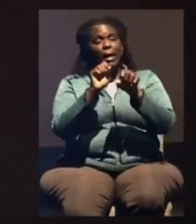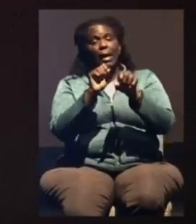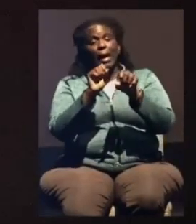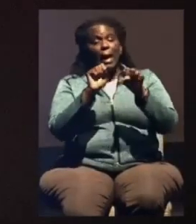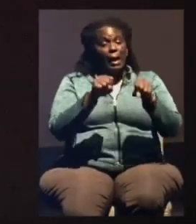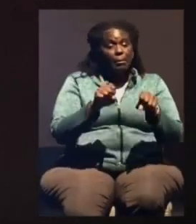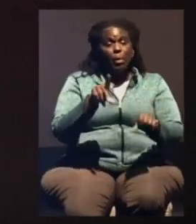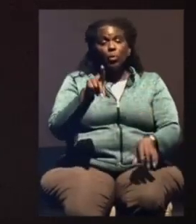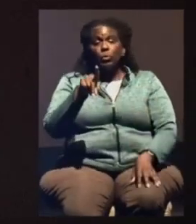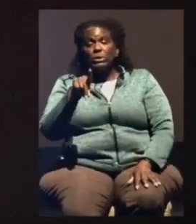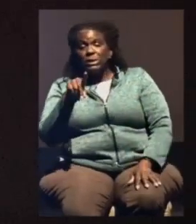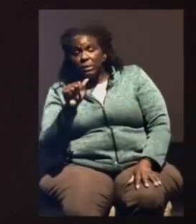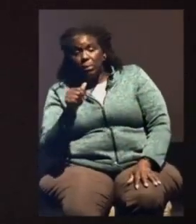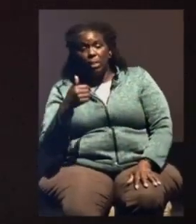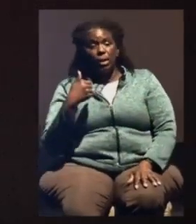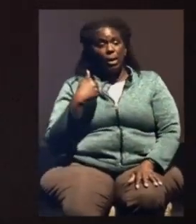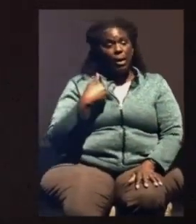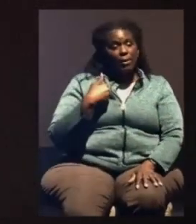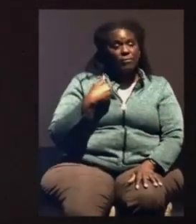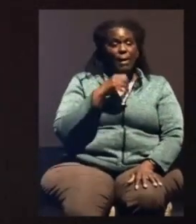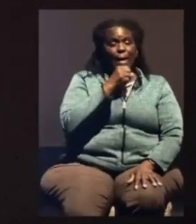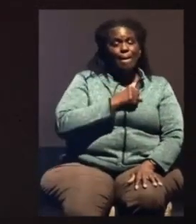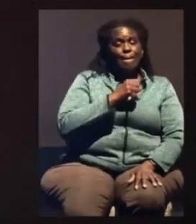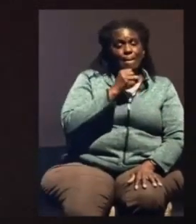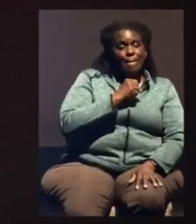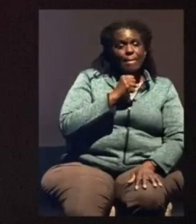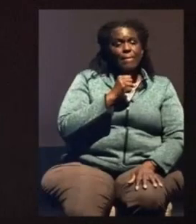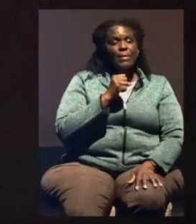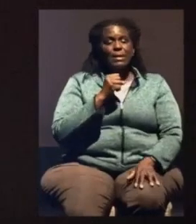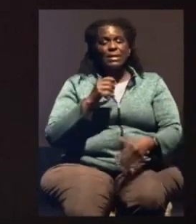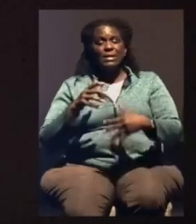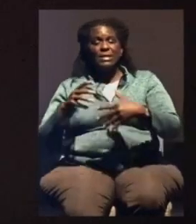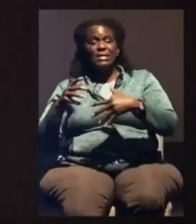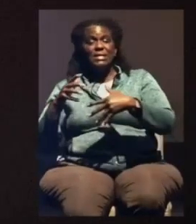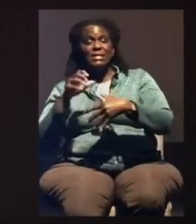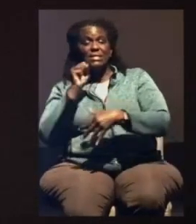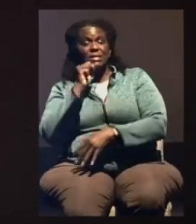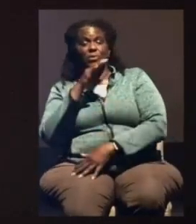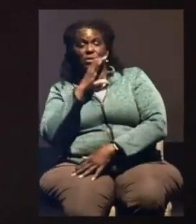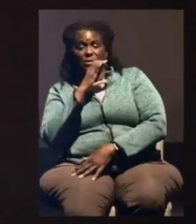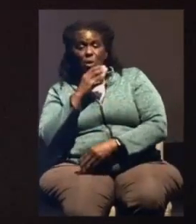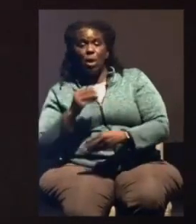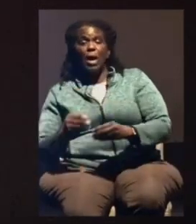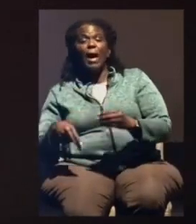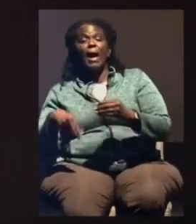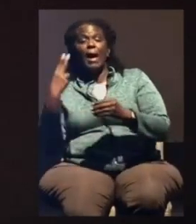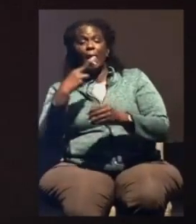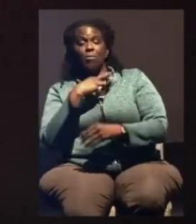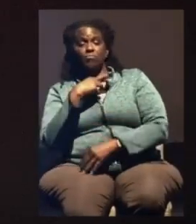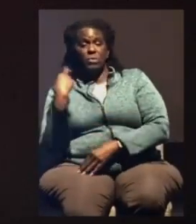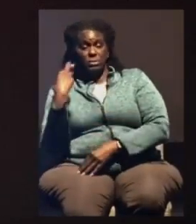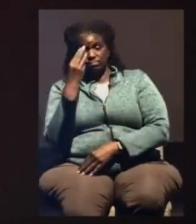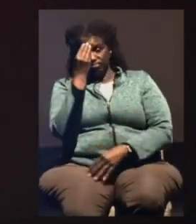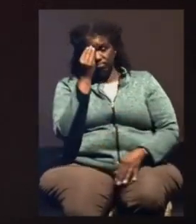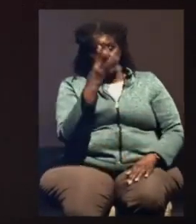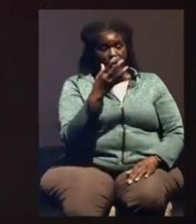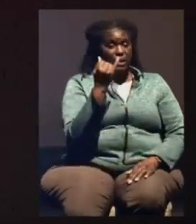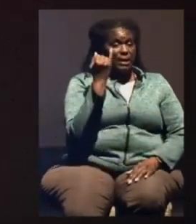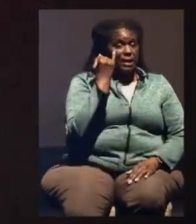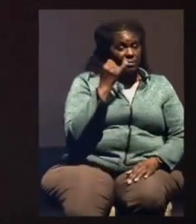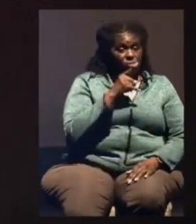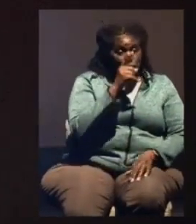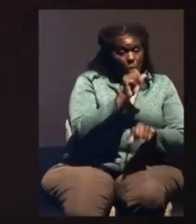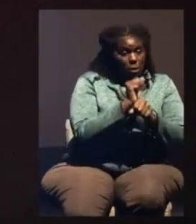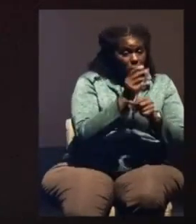disabled, and also by age. So those who are seniors are far more at risk. So newsflash, if we really want